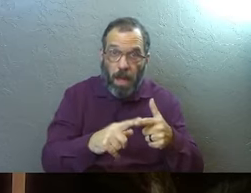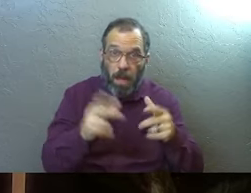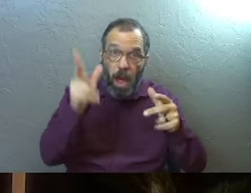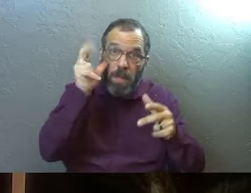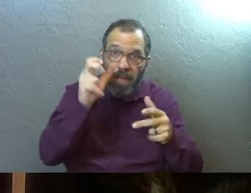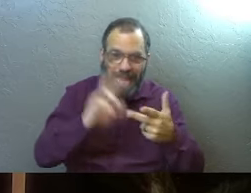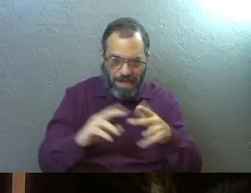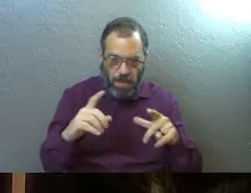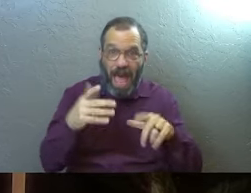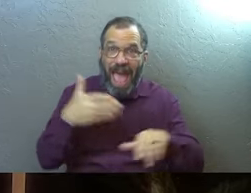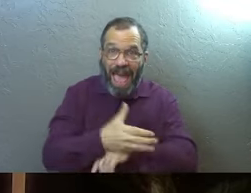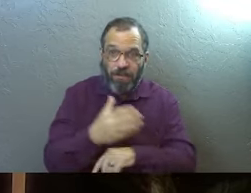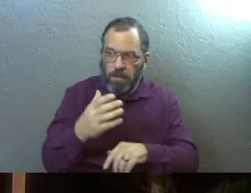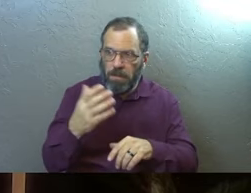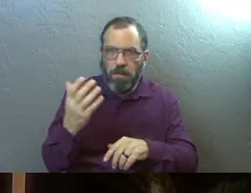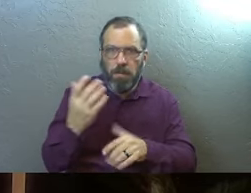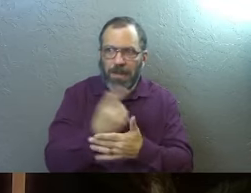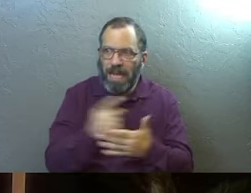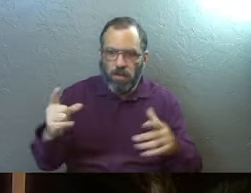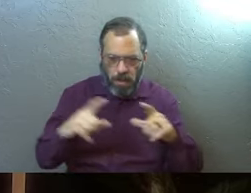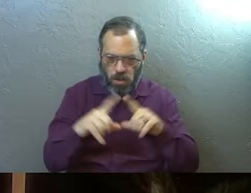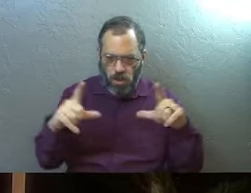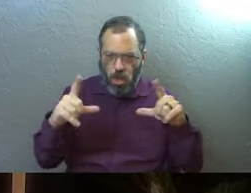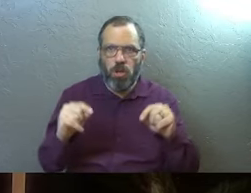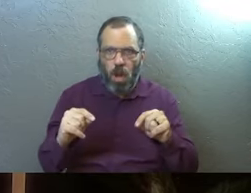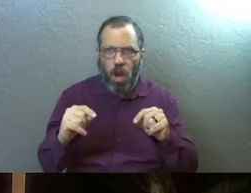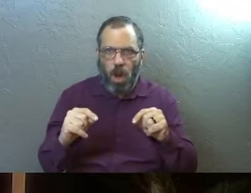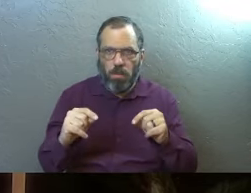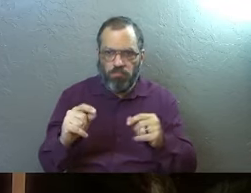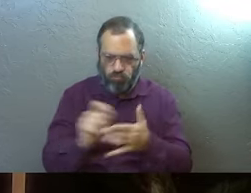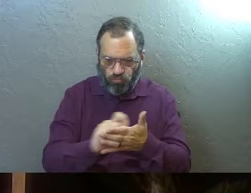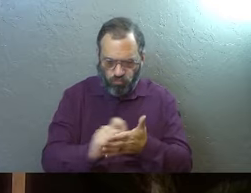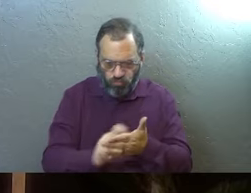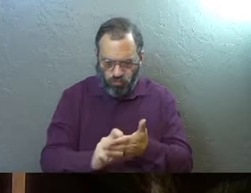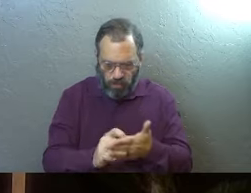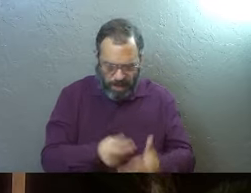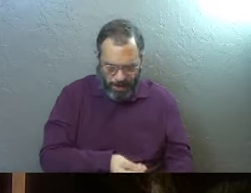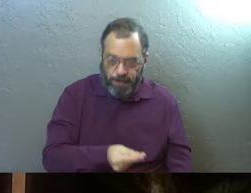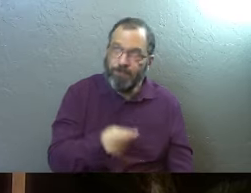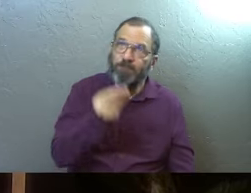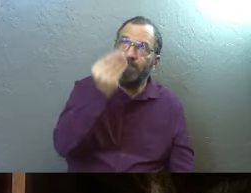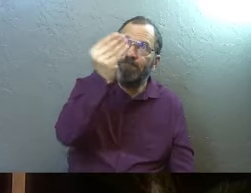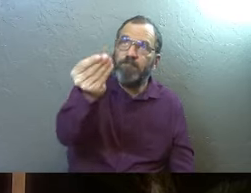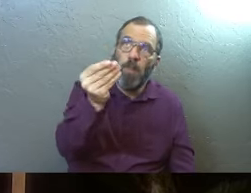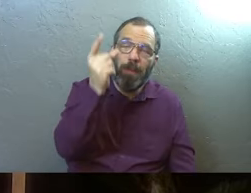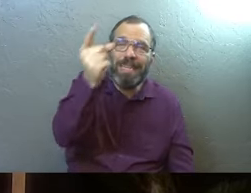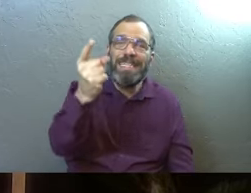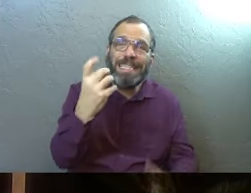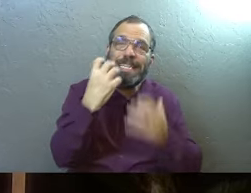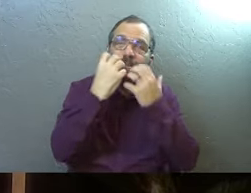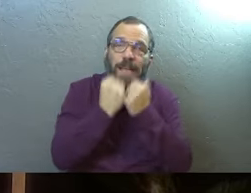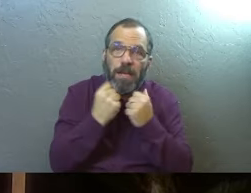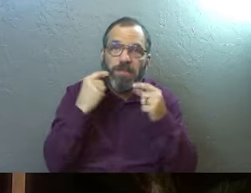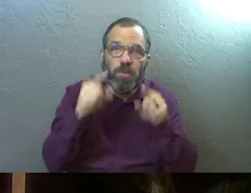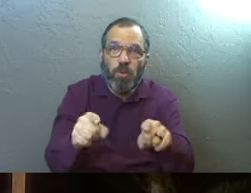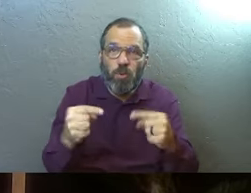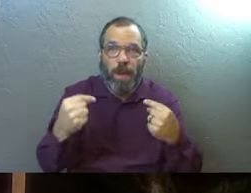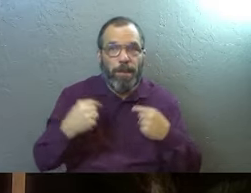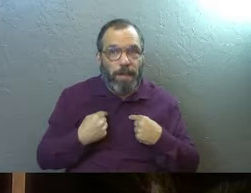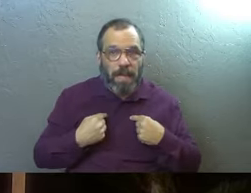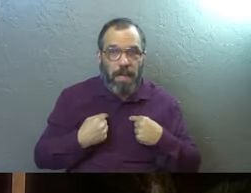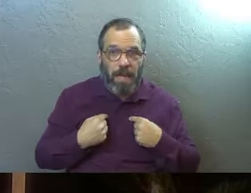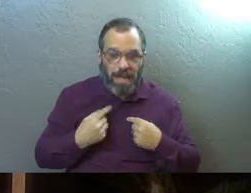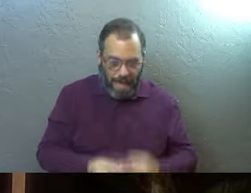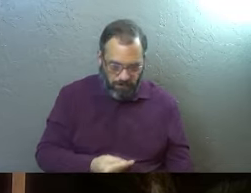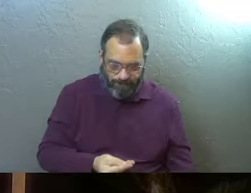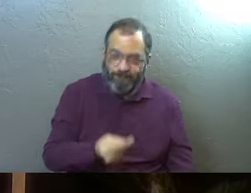took those cards at the end of last week and we cast our cares upon the Lord because he cares for us. You surrendered